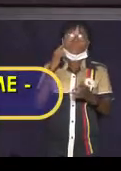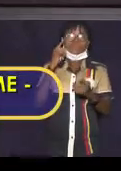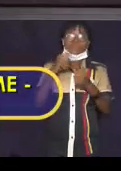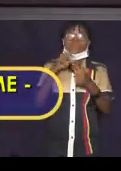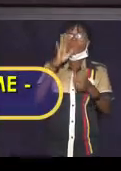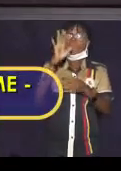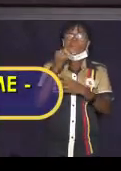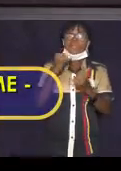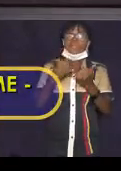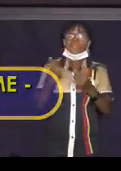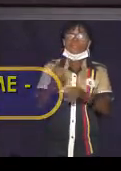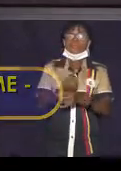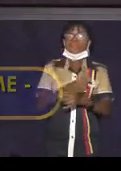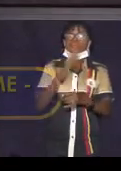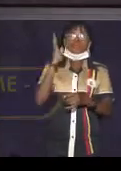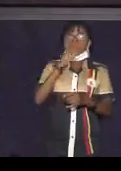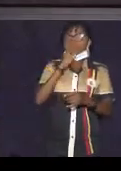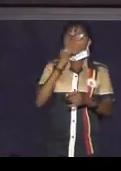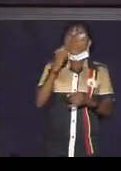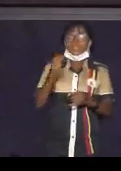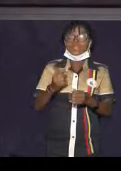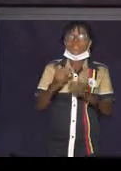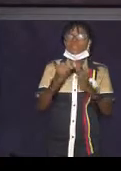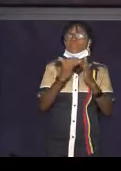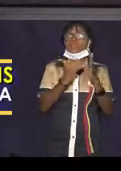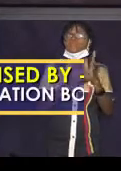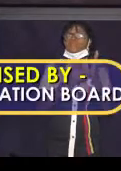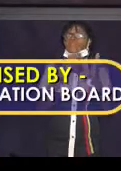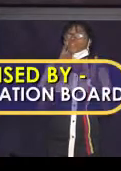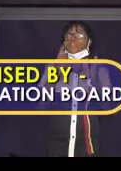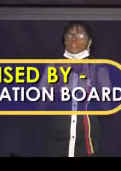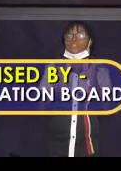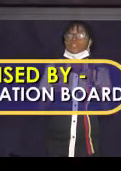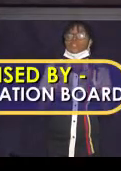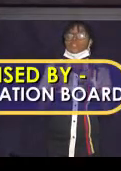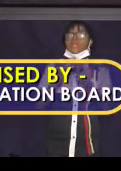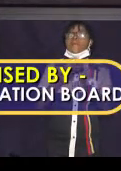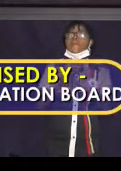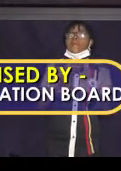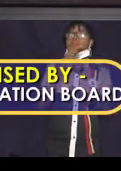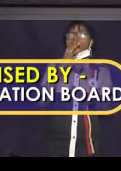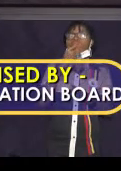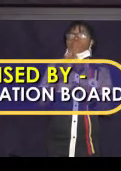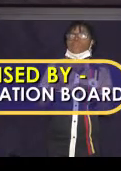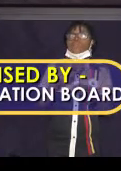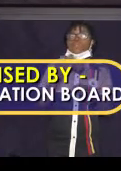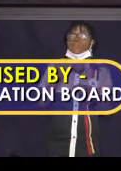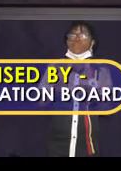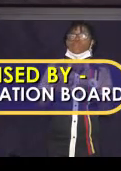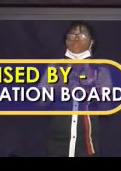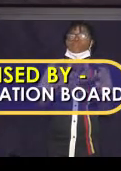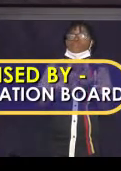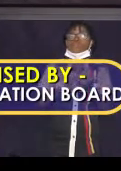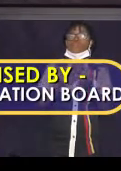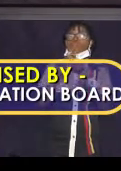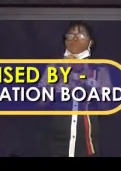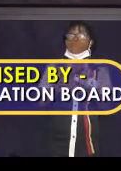lesson, you should be able to list the major health effects of drug abuse